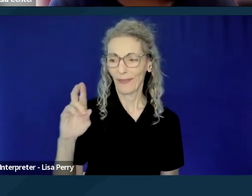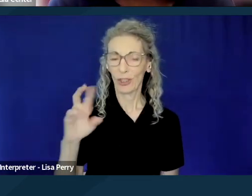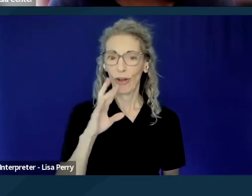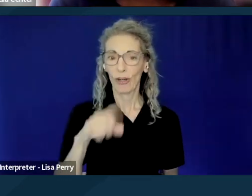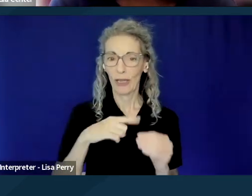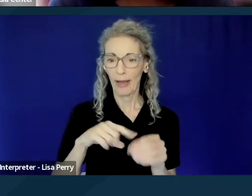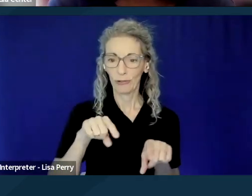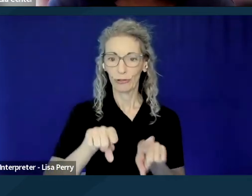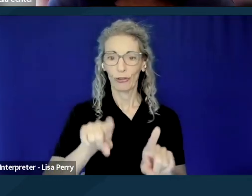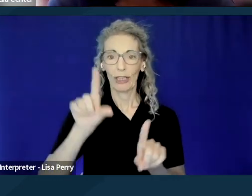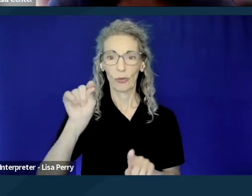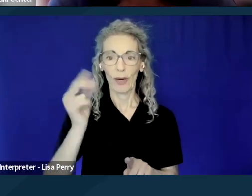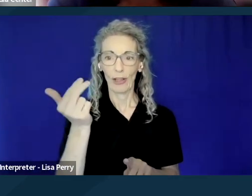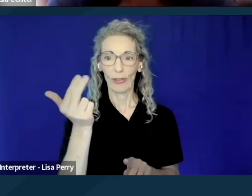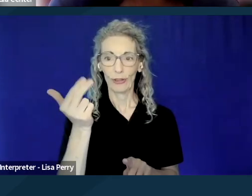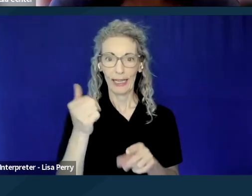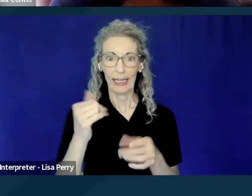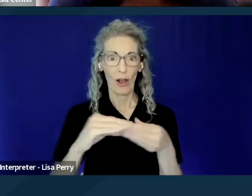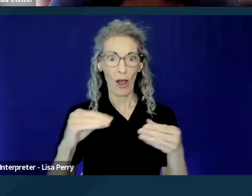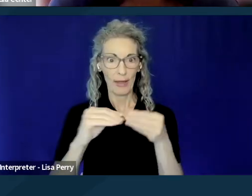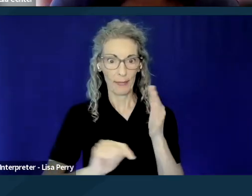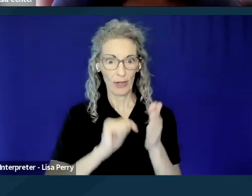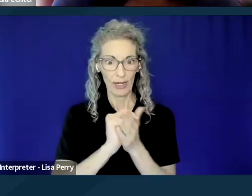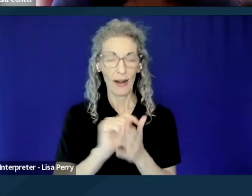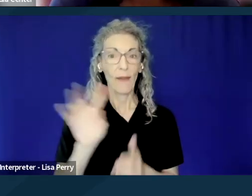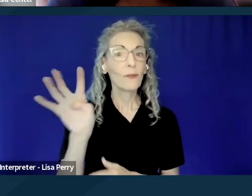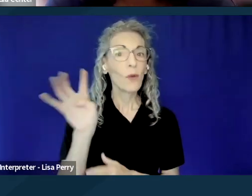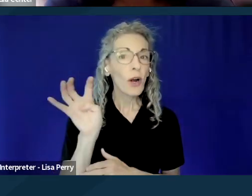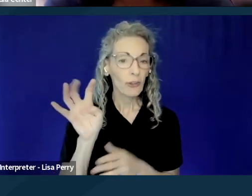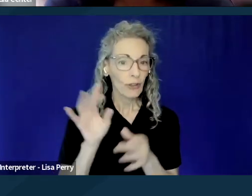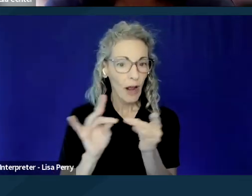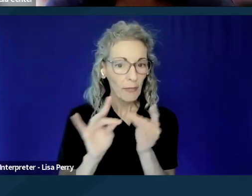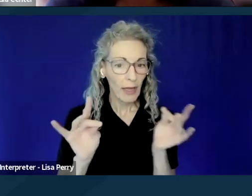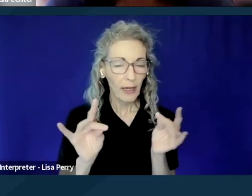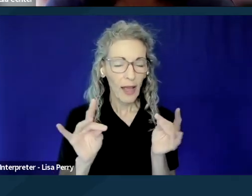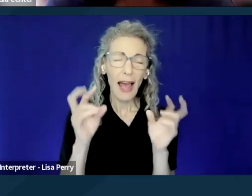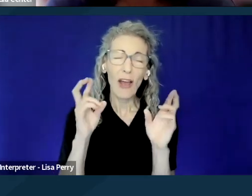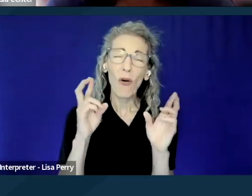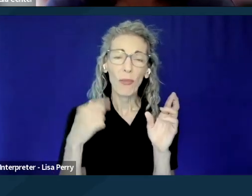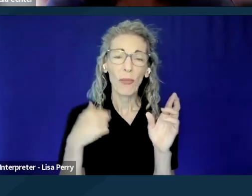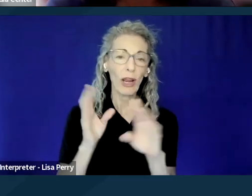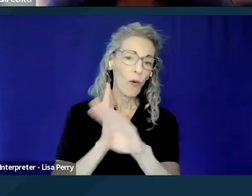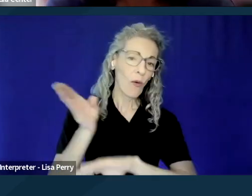comment cycle, there were 400 comments. I'm hoping that we exceed this by,